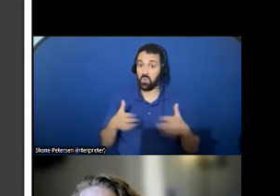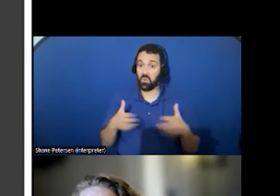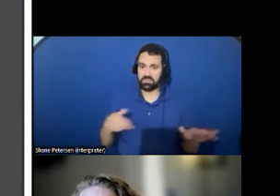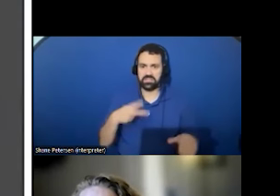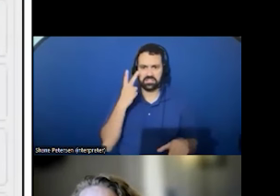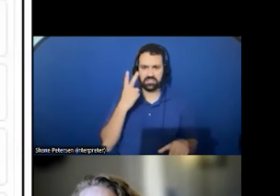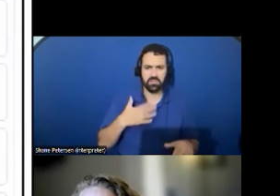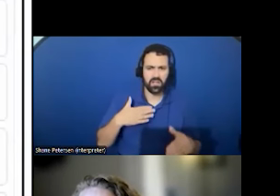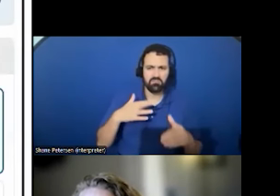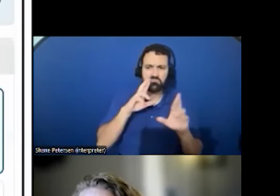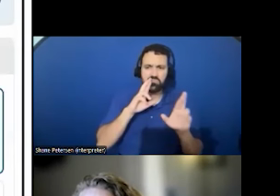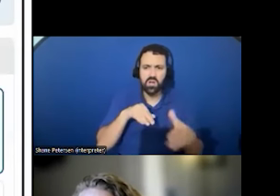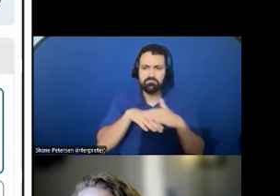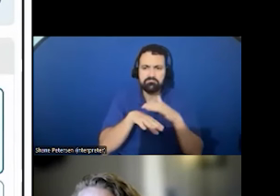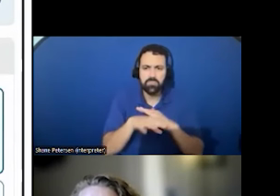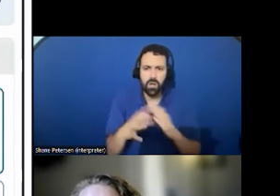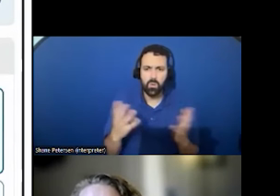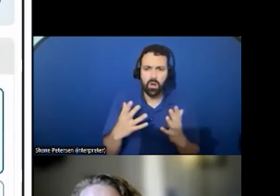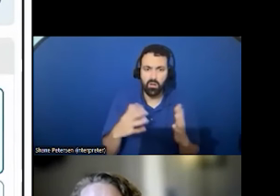accessibility report.